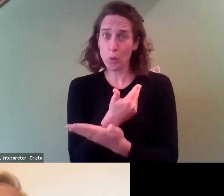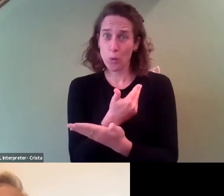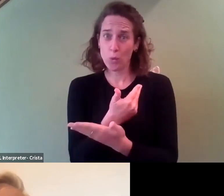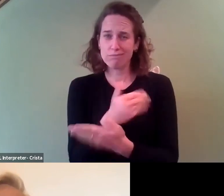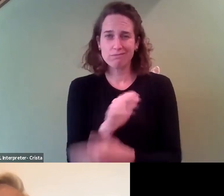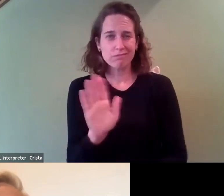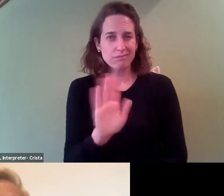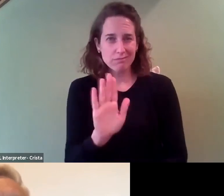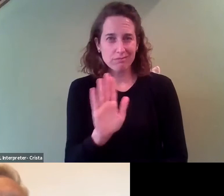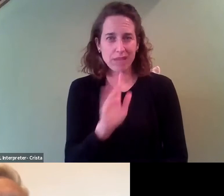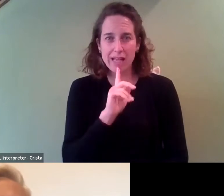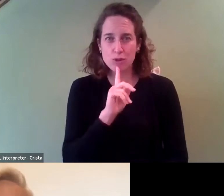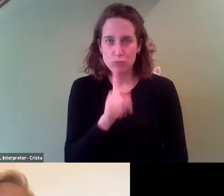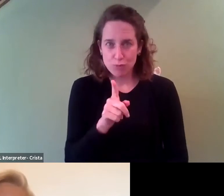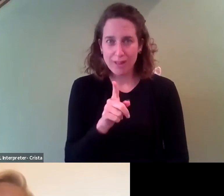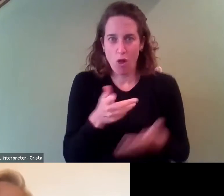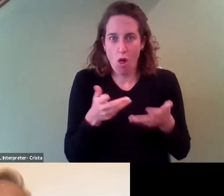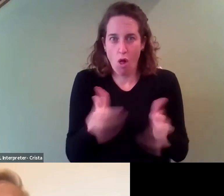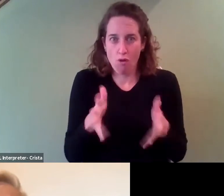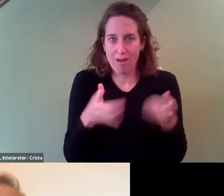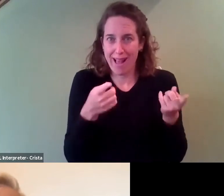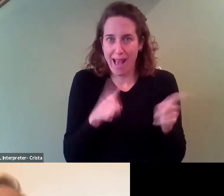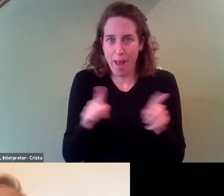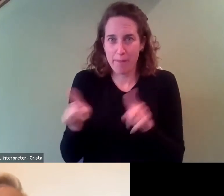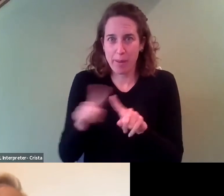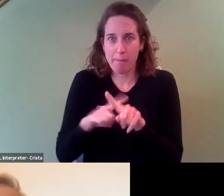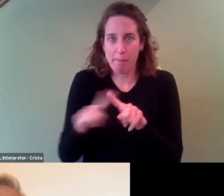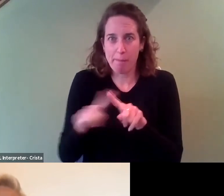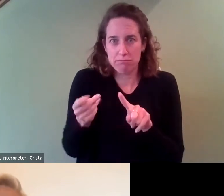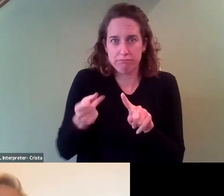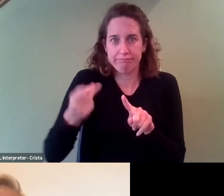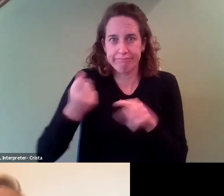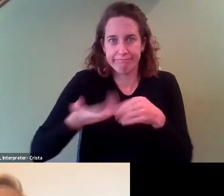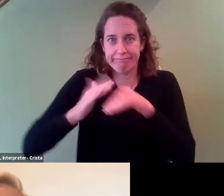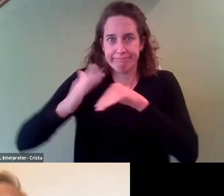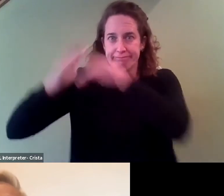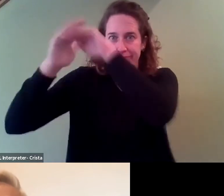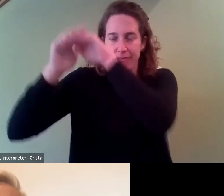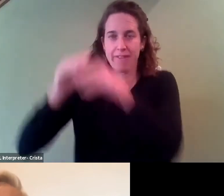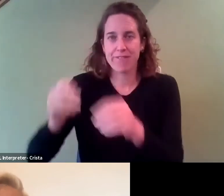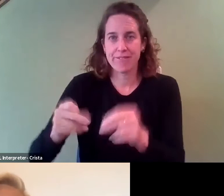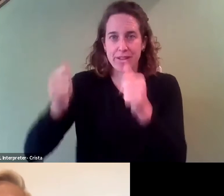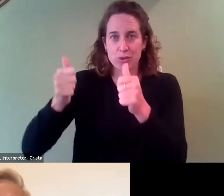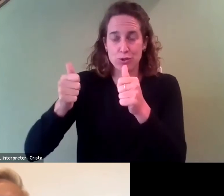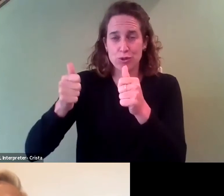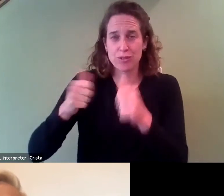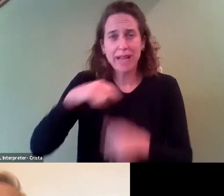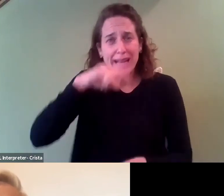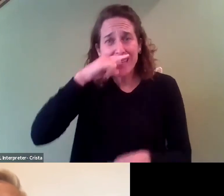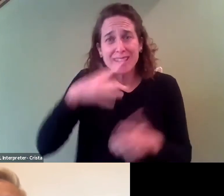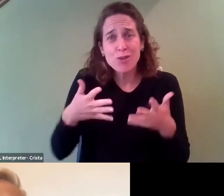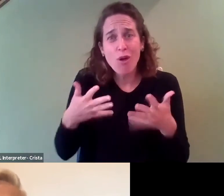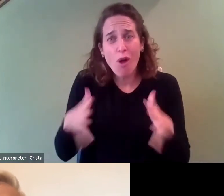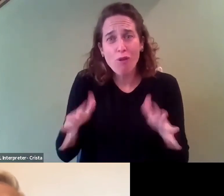an acceleration of what was already happening. It is, kids were already using multiple screens for